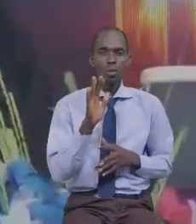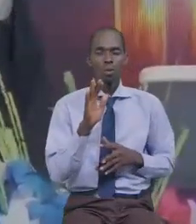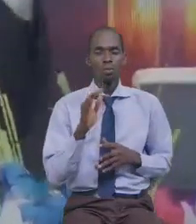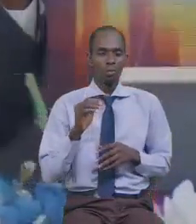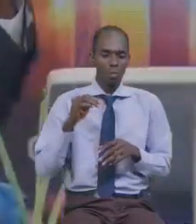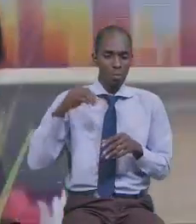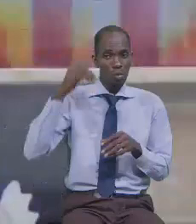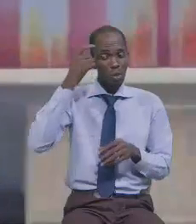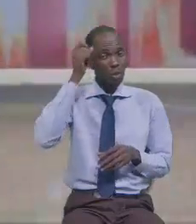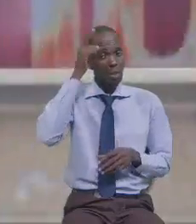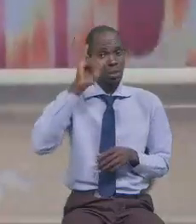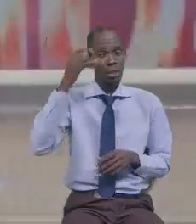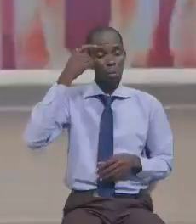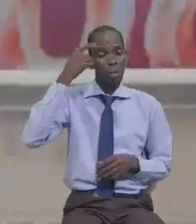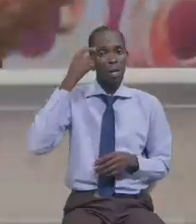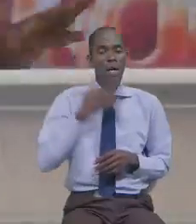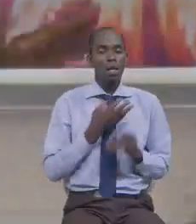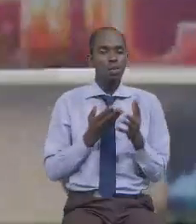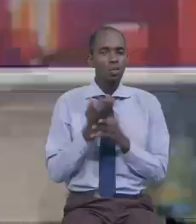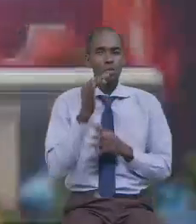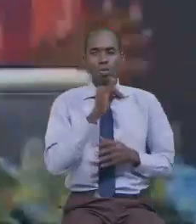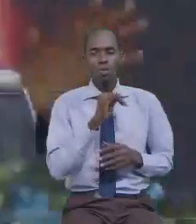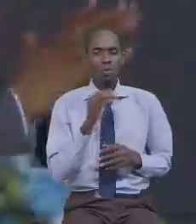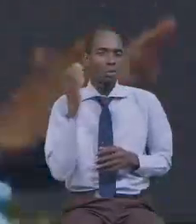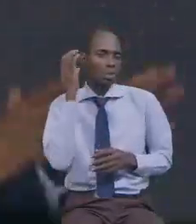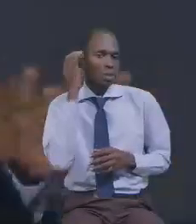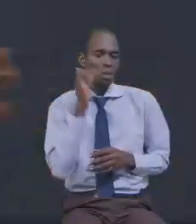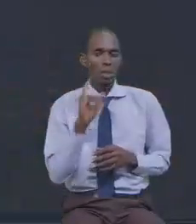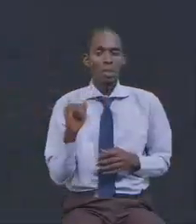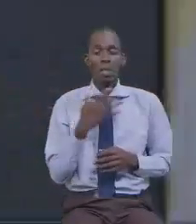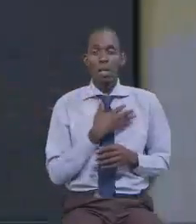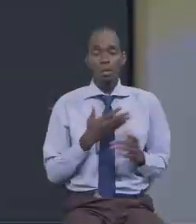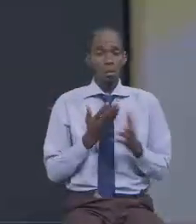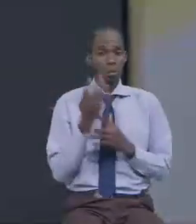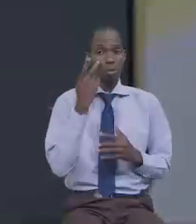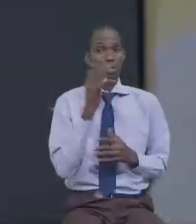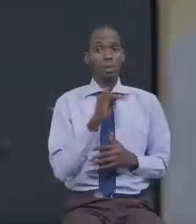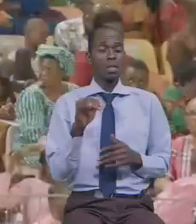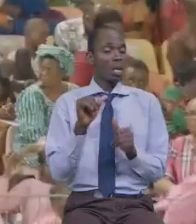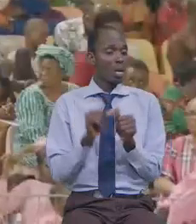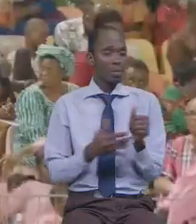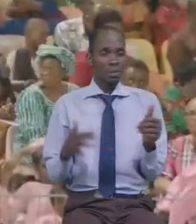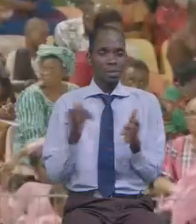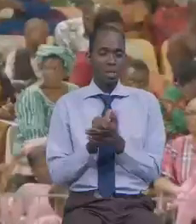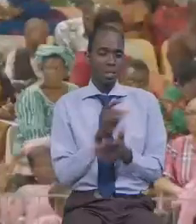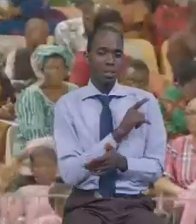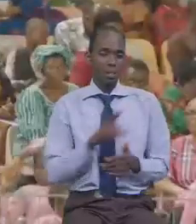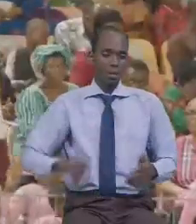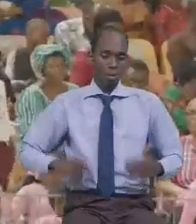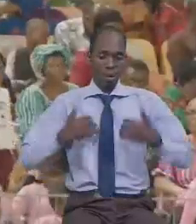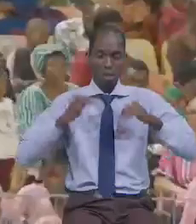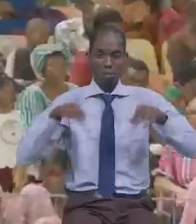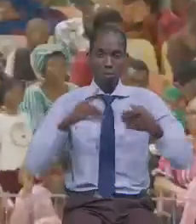and through hearing, and through everything the Lord has given you, it is through you